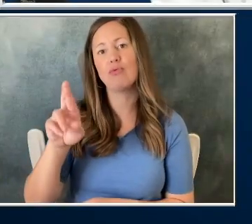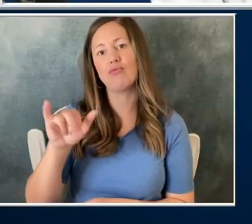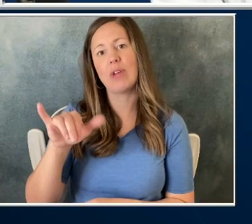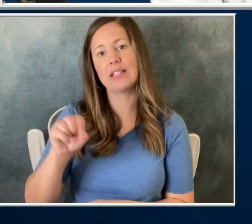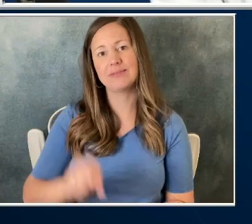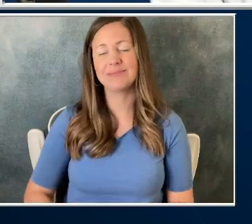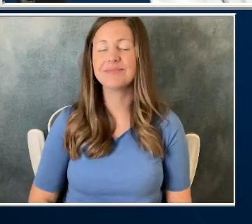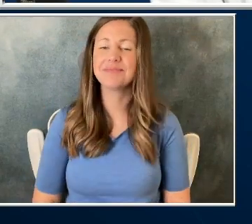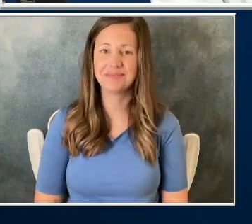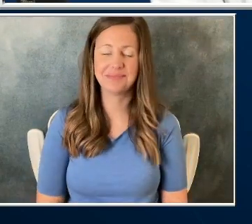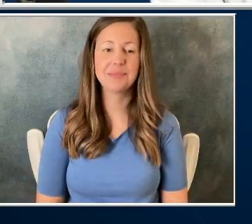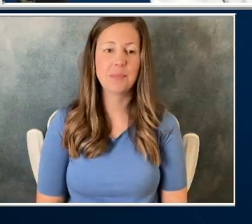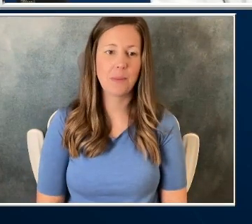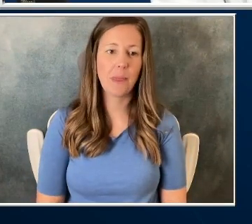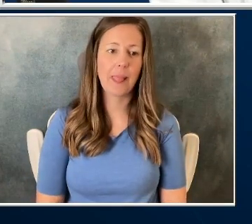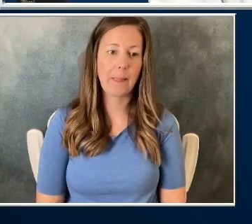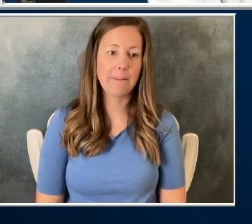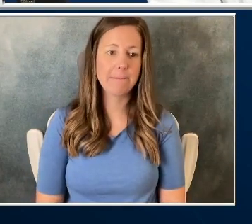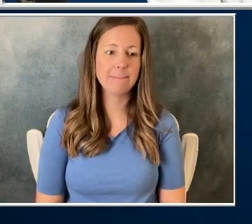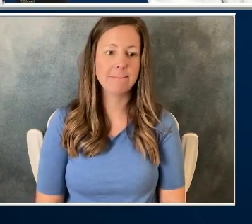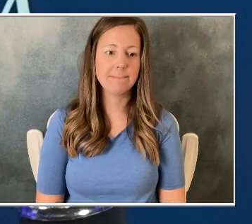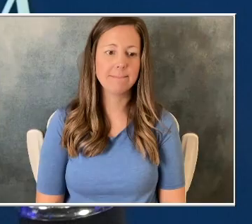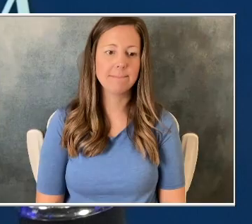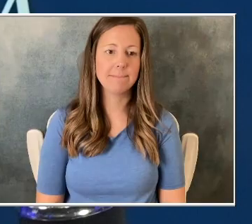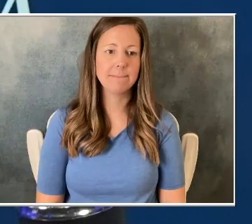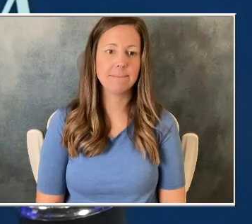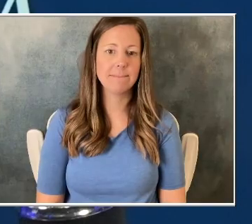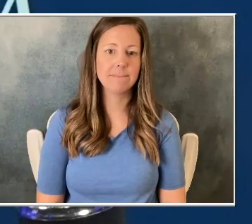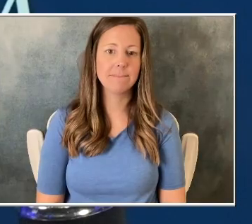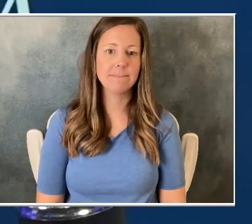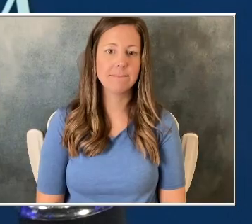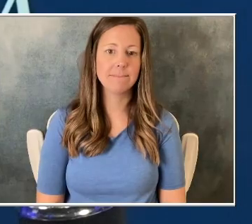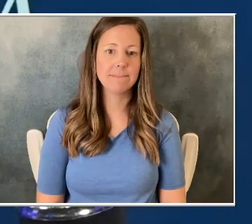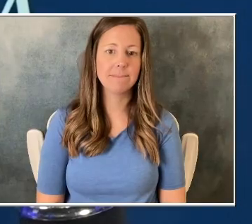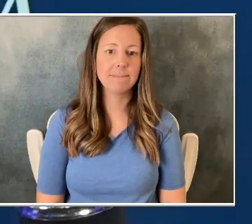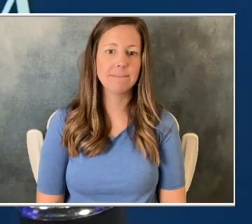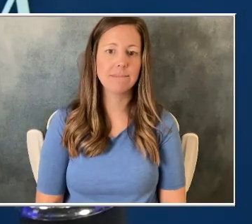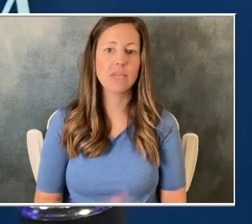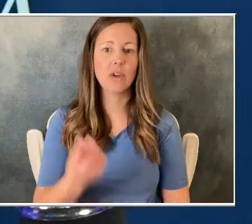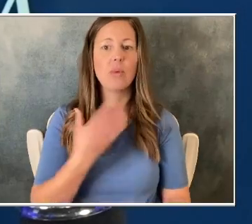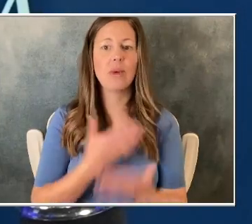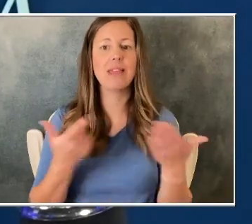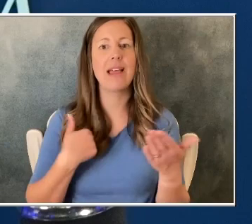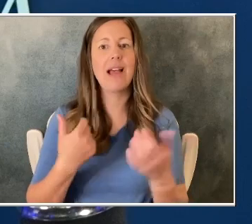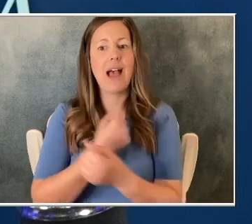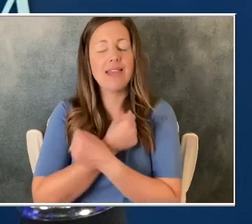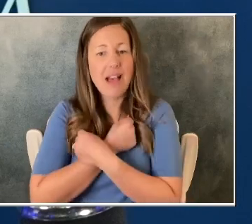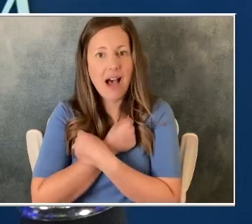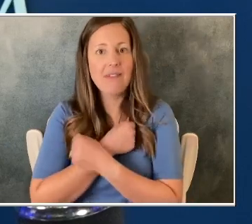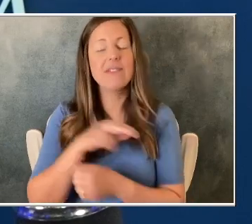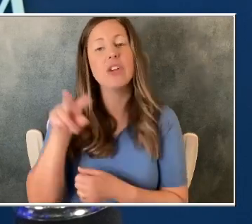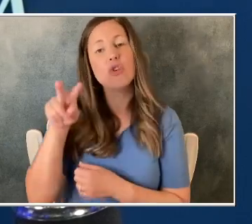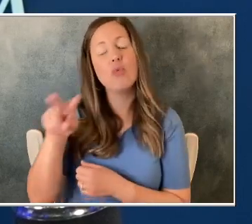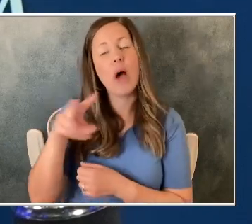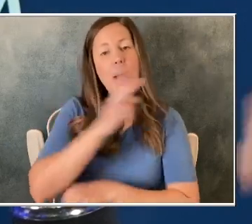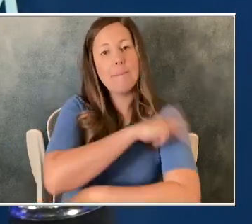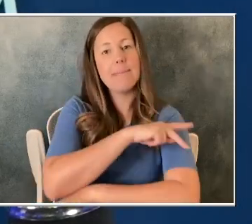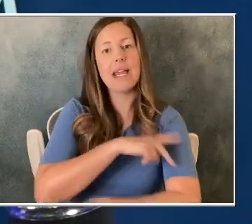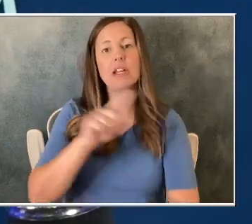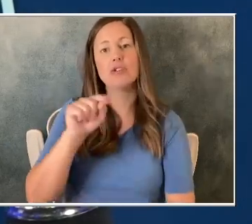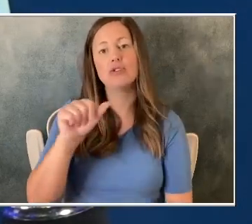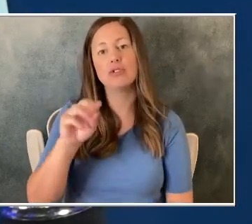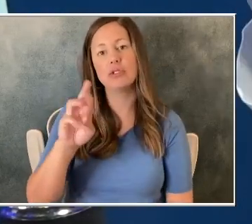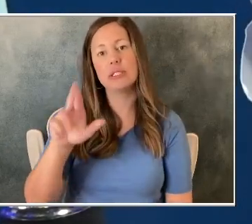One of the things I always enjoy this program, one of the things I love is to watch a patient, Tamara Edwards, and a